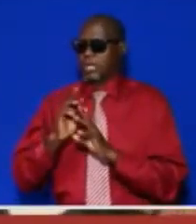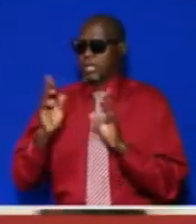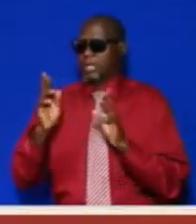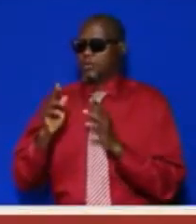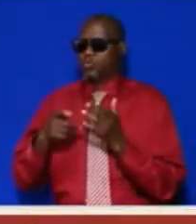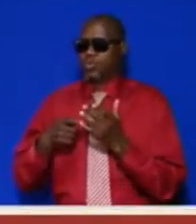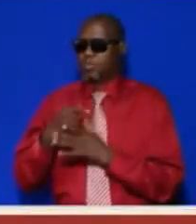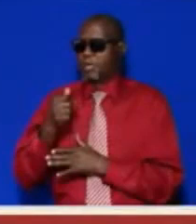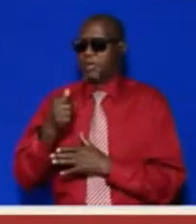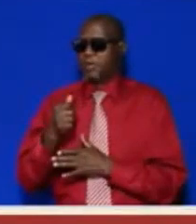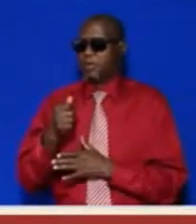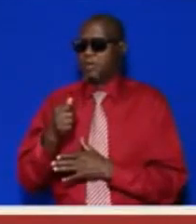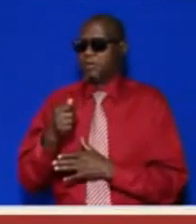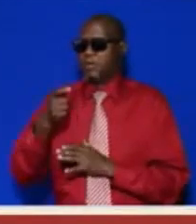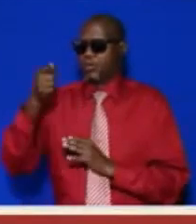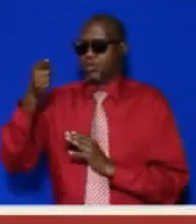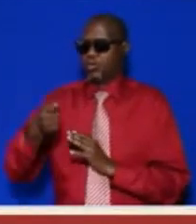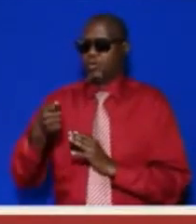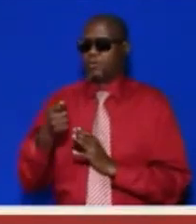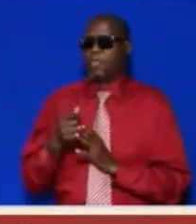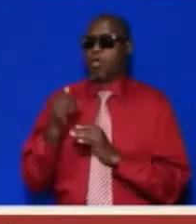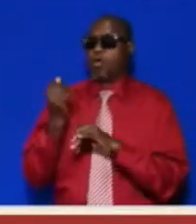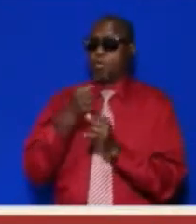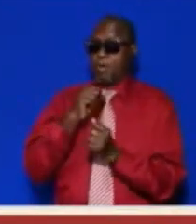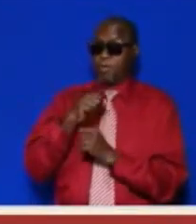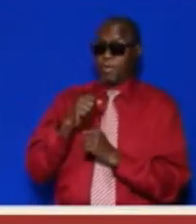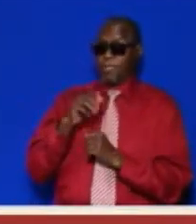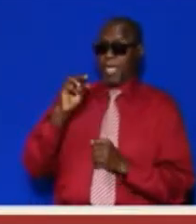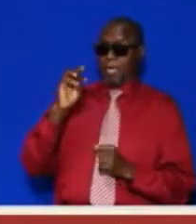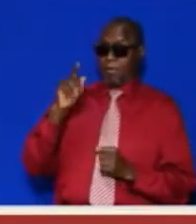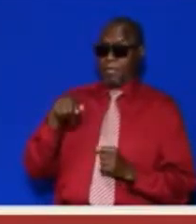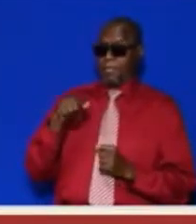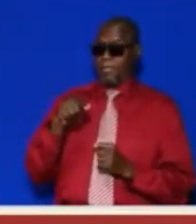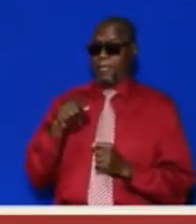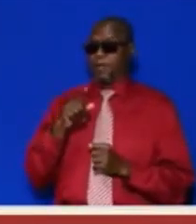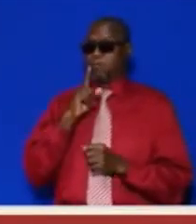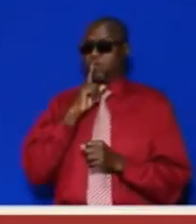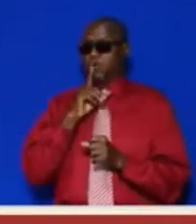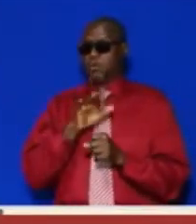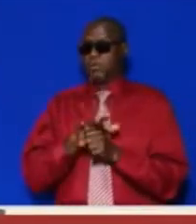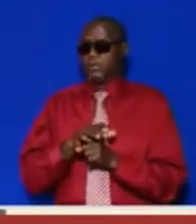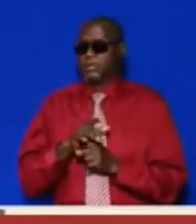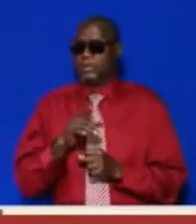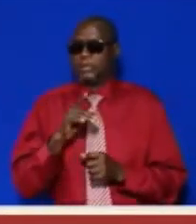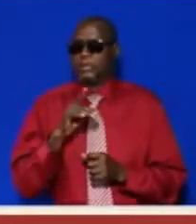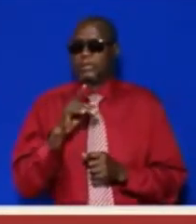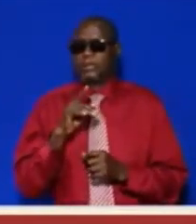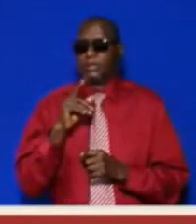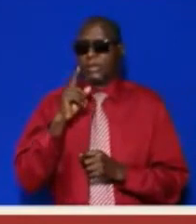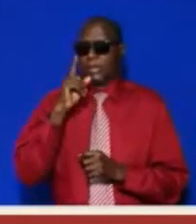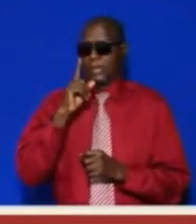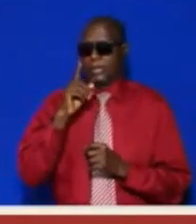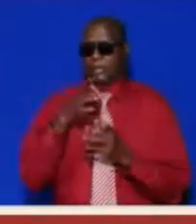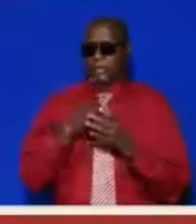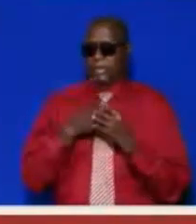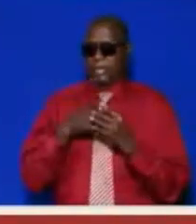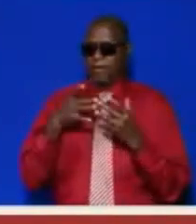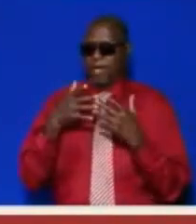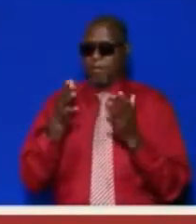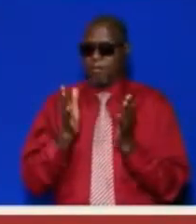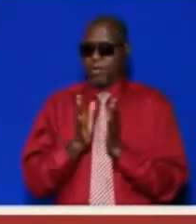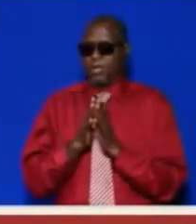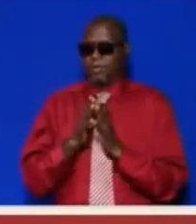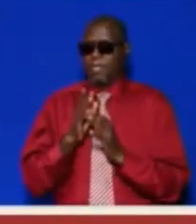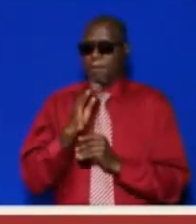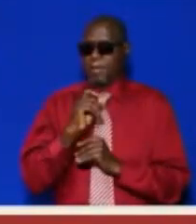full blast. On his part, Homa Bay MP Peter Kaluma assured the religious leaders that the Family Protection Bill, once presented in